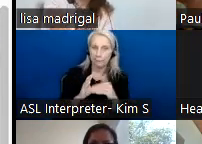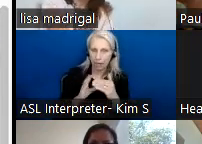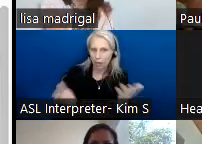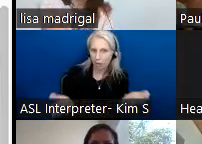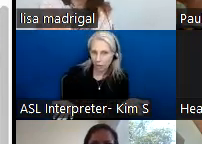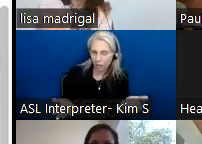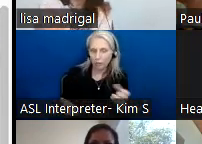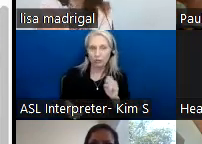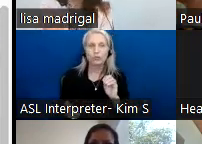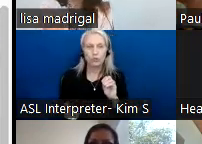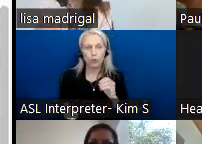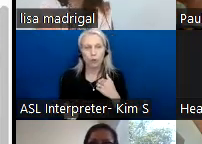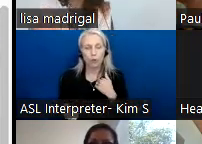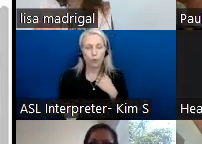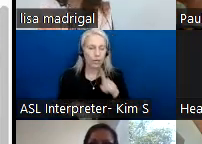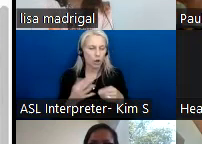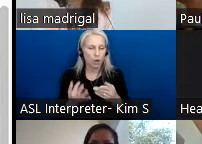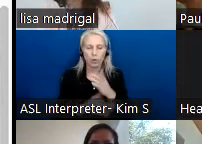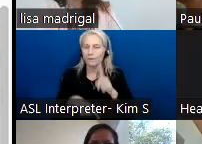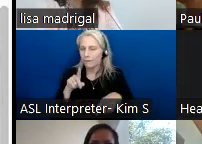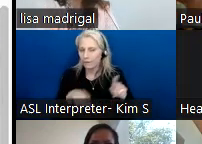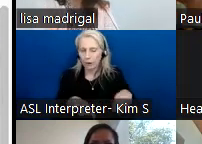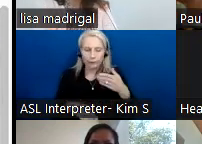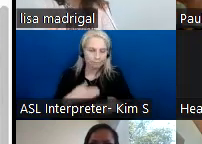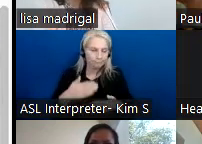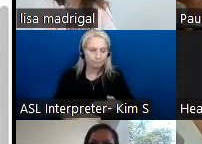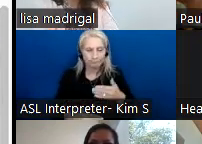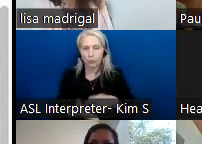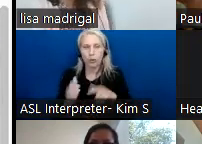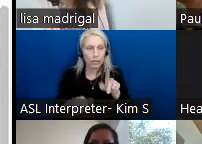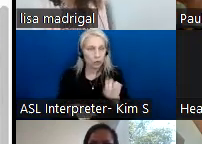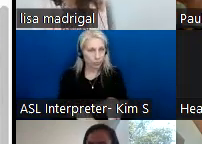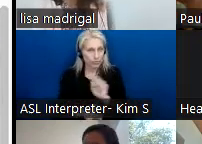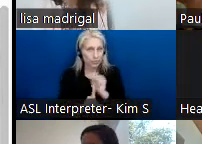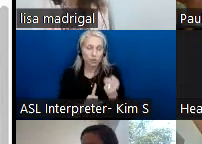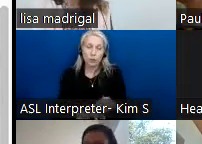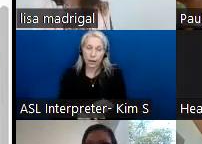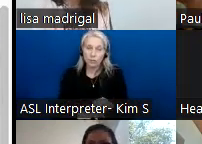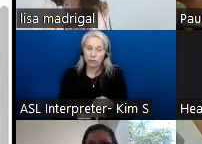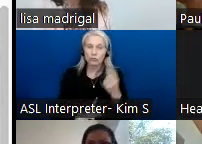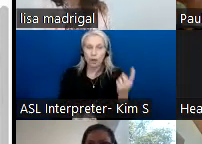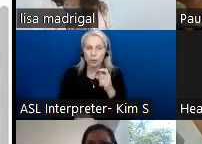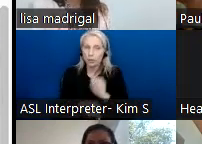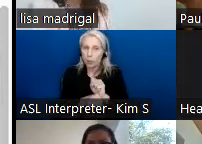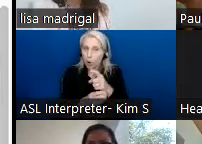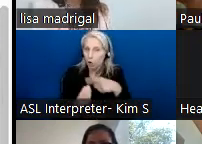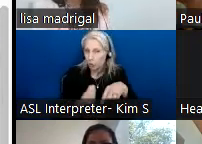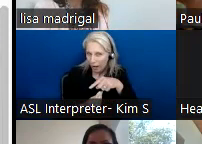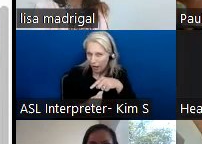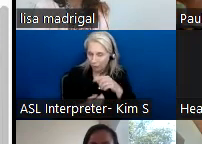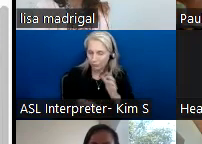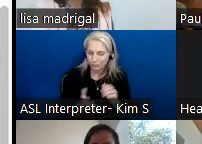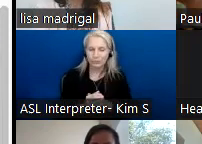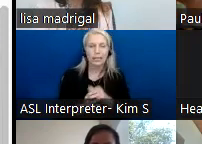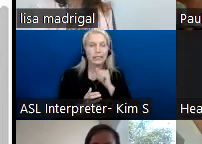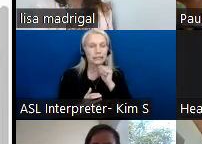So we go through various steps for what can be done in those situations. So there's always a workaround. There's not